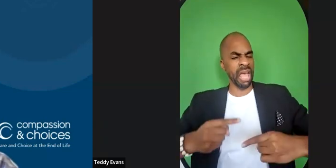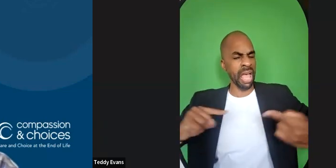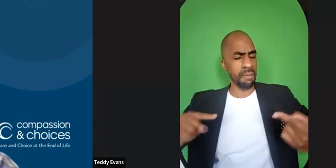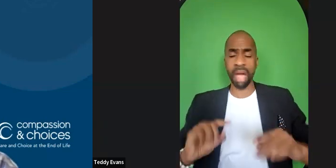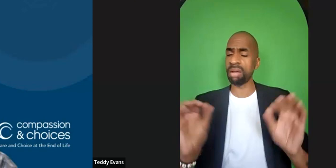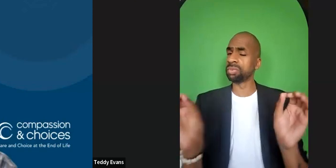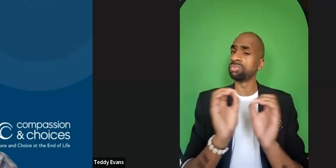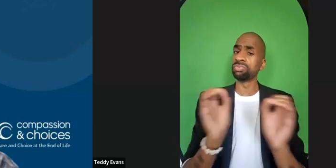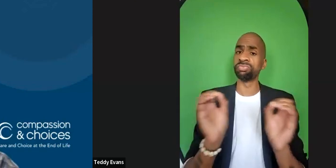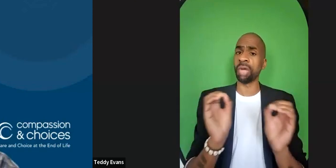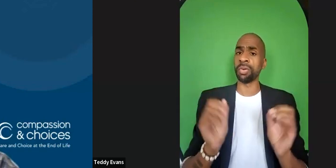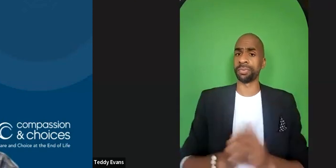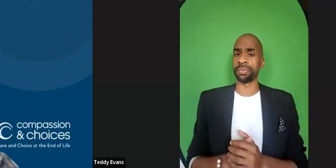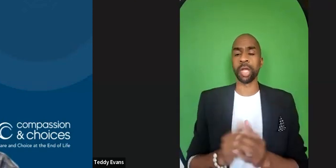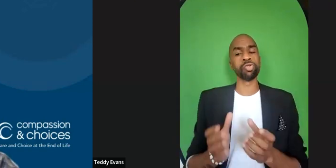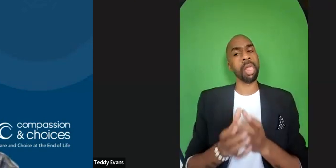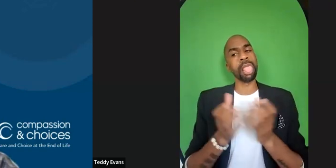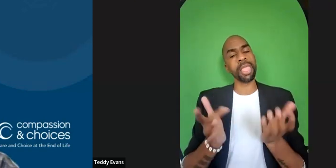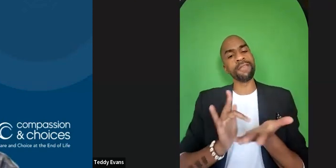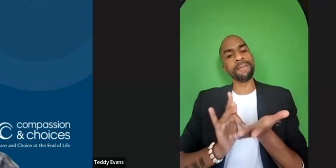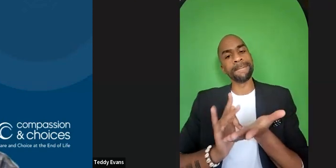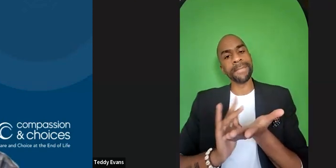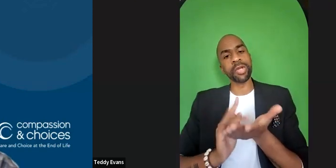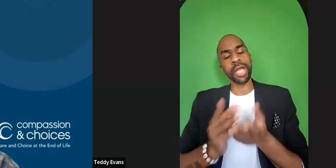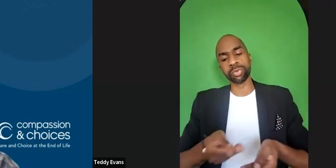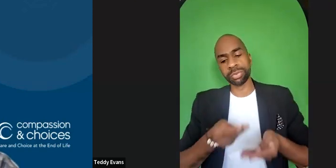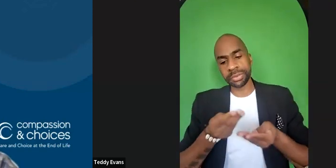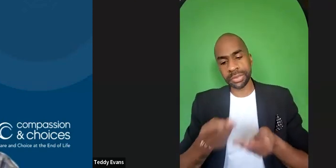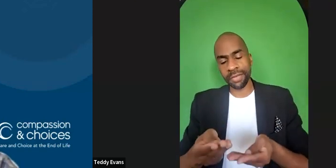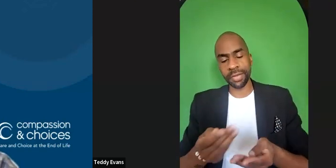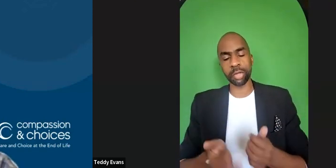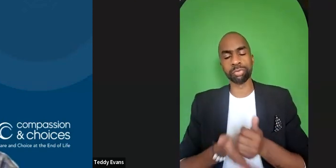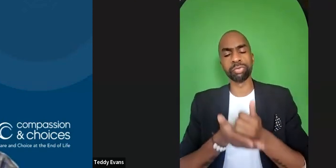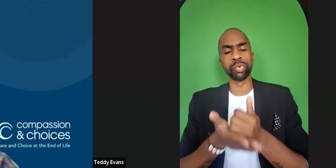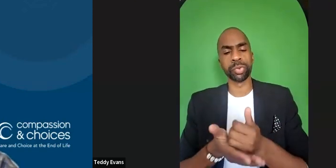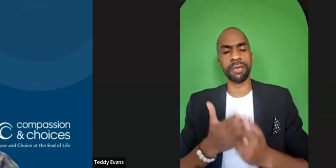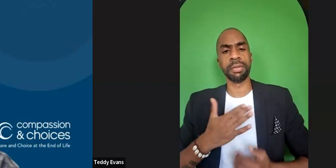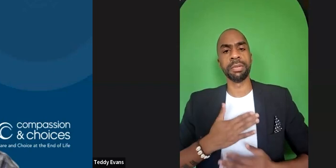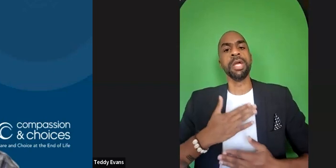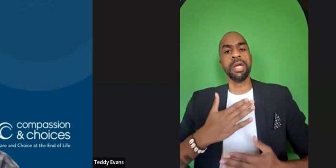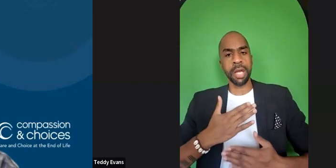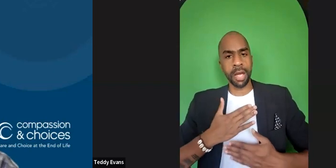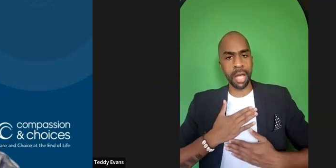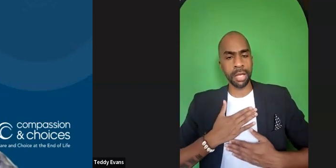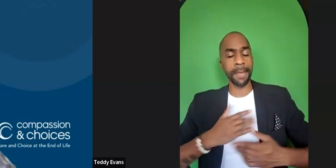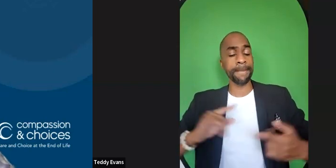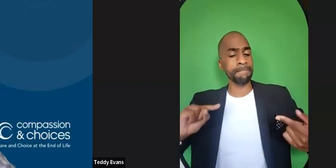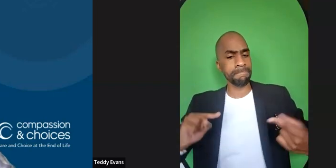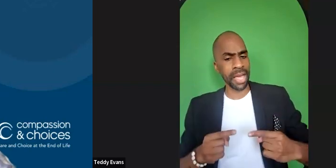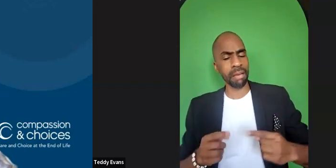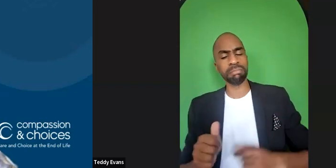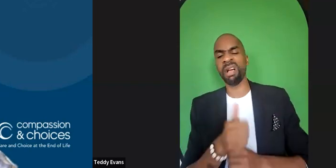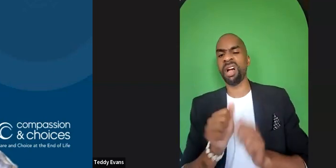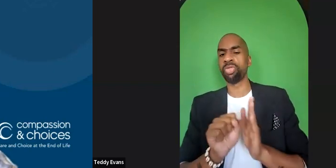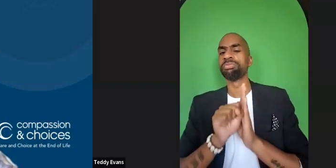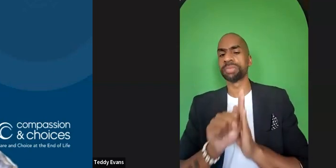There are medications that can be given to alleviate shortness of breath, pain, and other symptoms. And the other